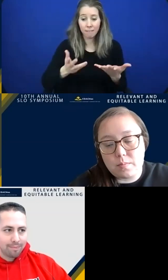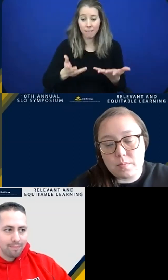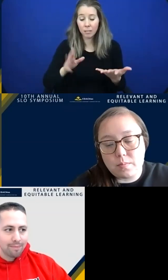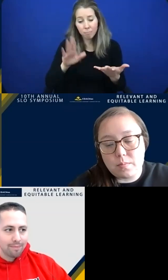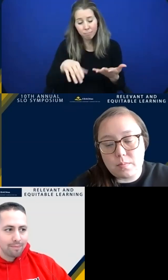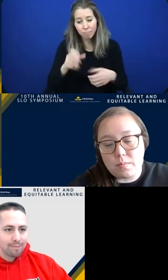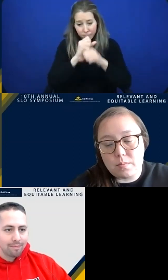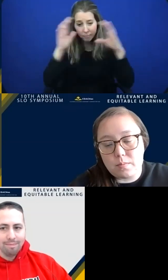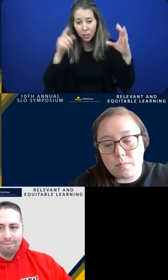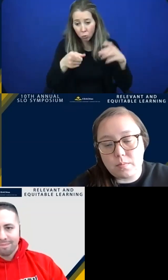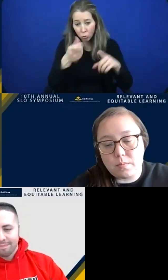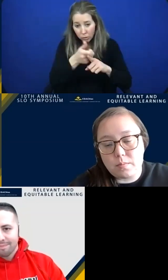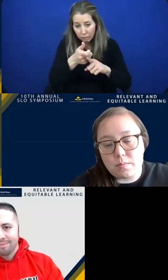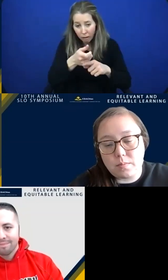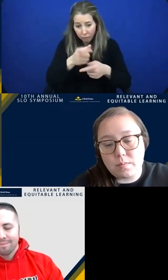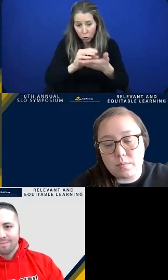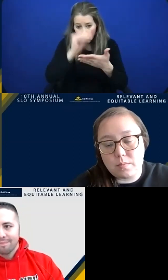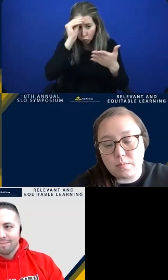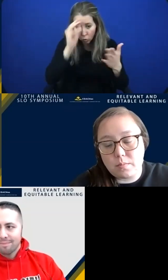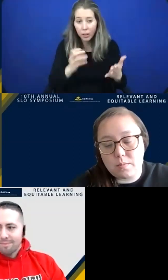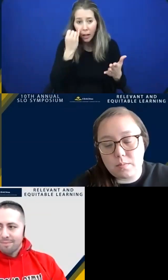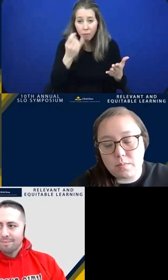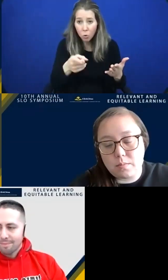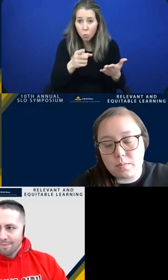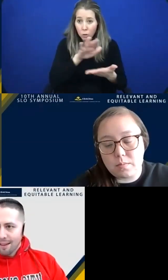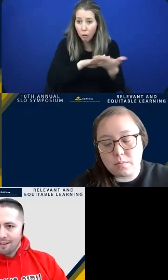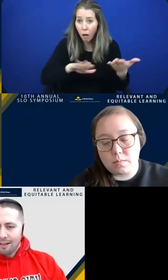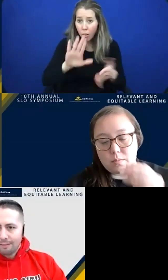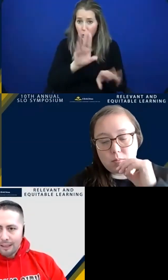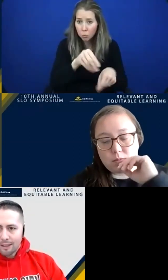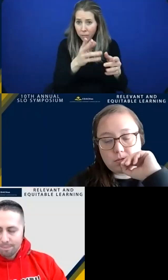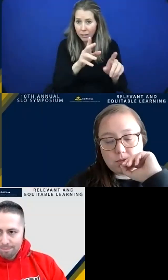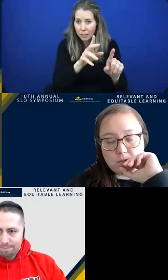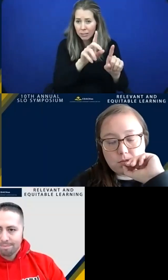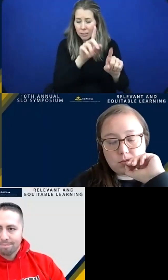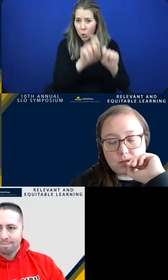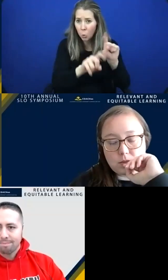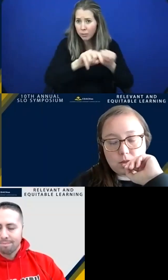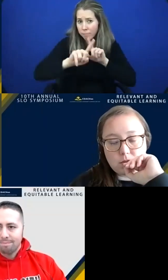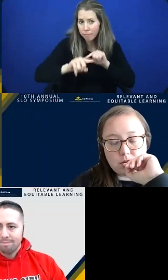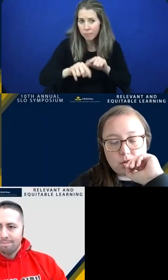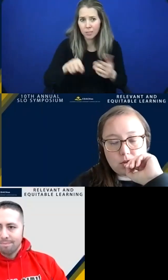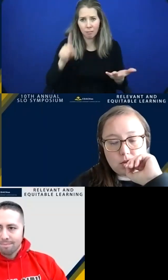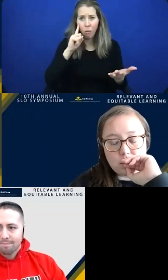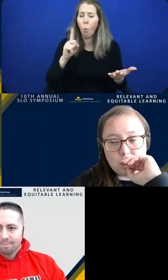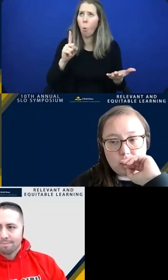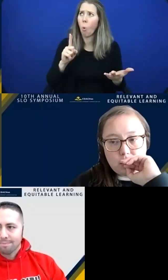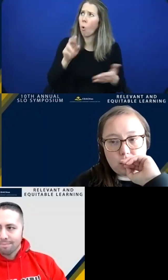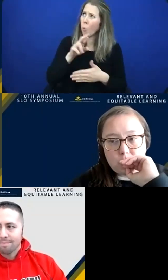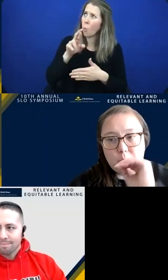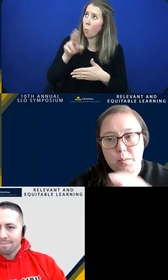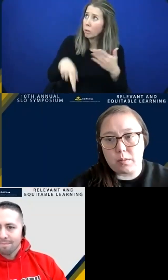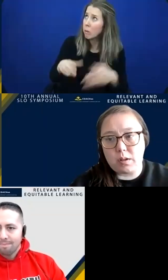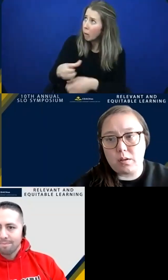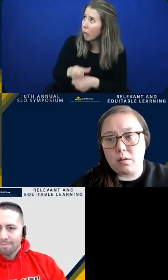students. You know, if your institution does a survey, aren't you a little cynical, like, oh, I'm never going to see the results from this? What do you think